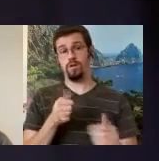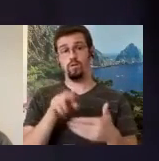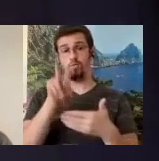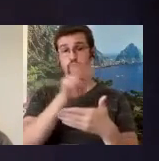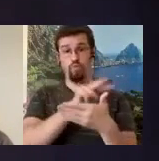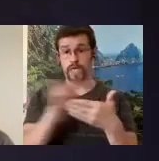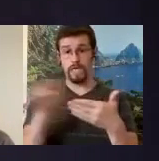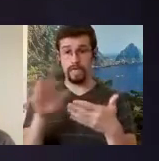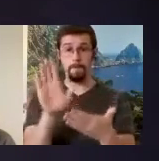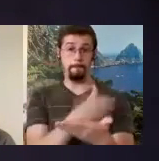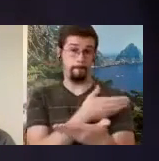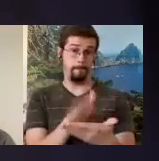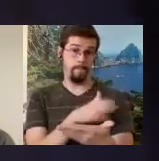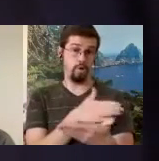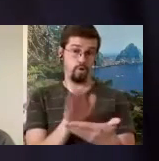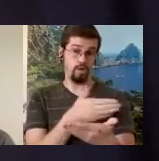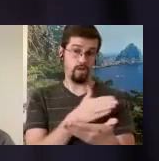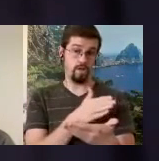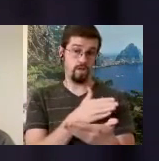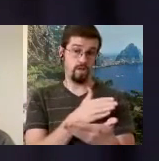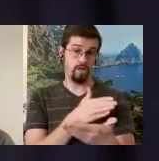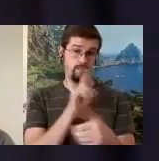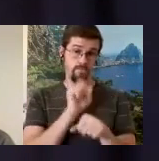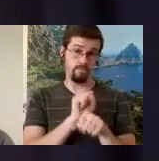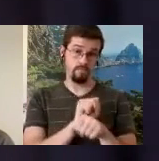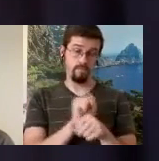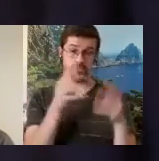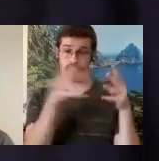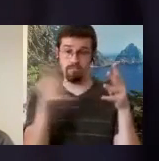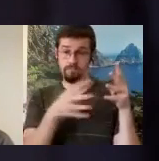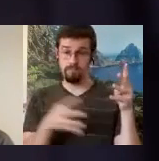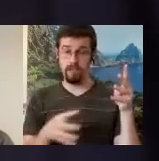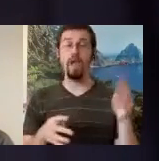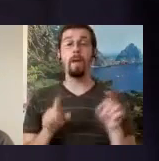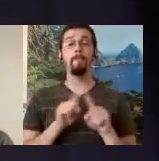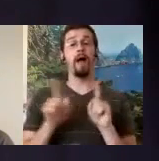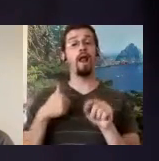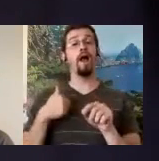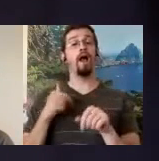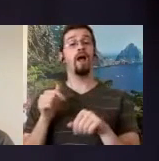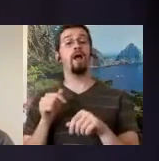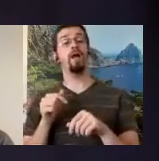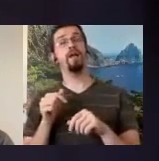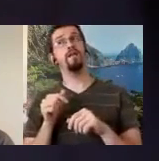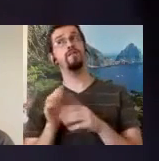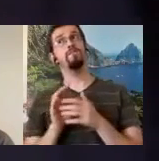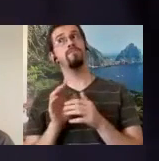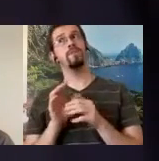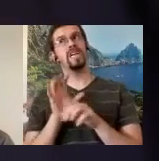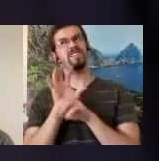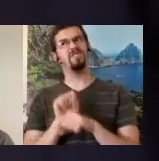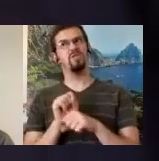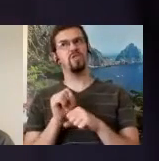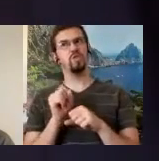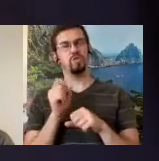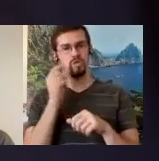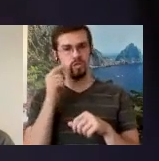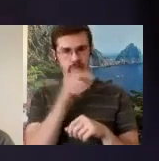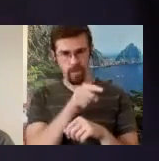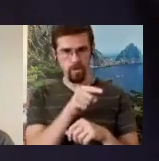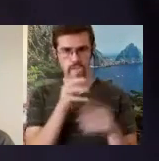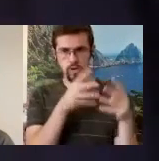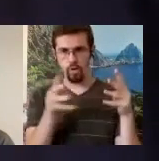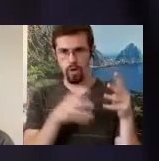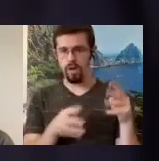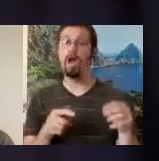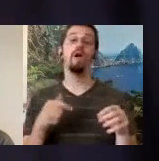notation scores, you know, big scores. And we used to put dance writing into musical scores all the time. Mm-hmm.